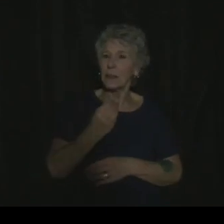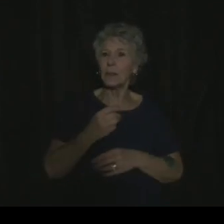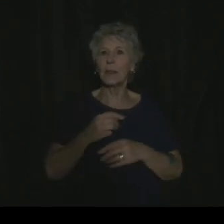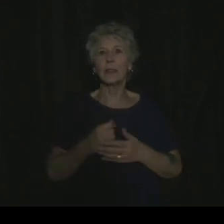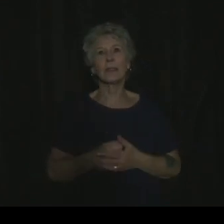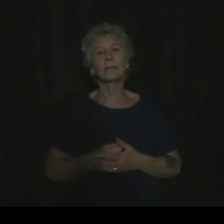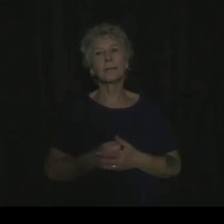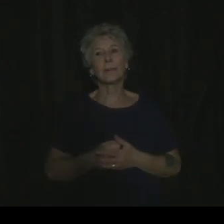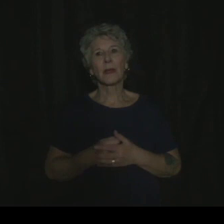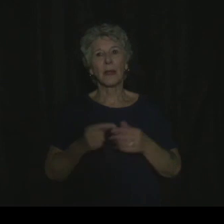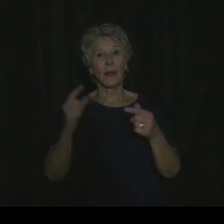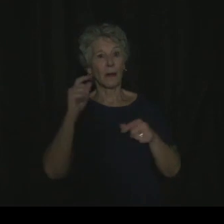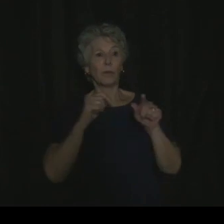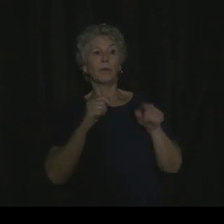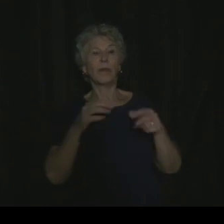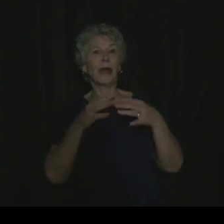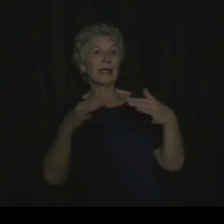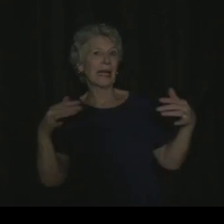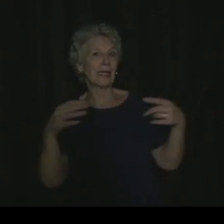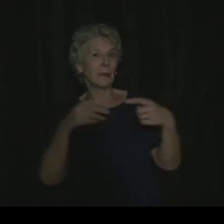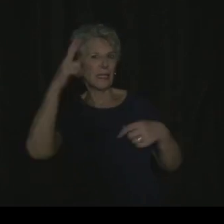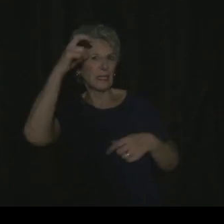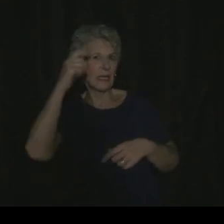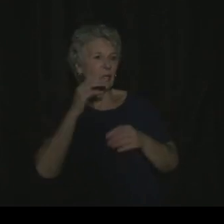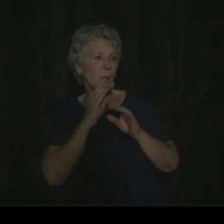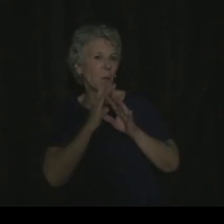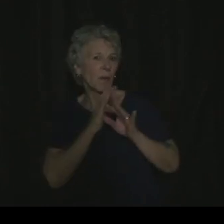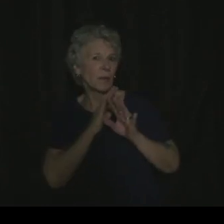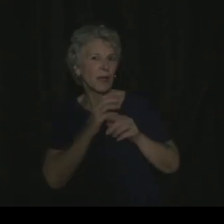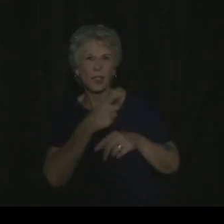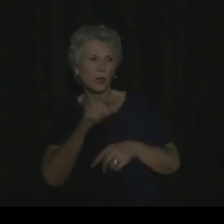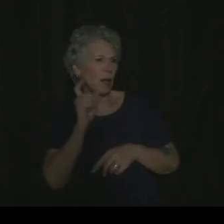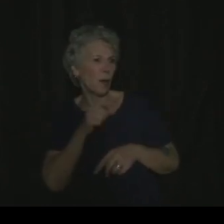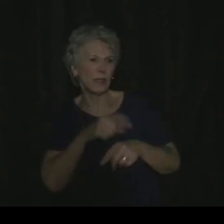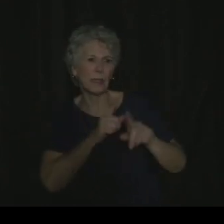know, the enemy starts whispering in my ear, you don't need to go.